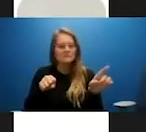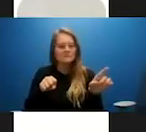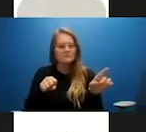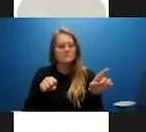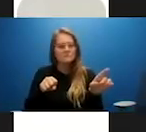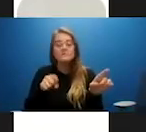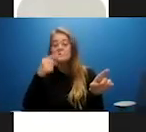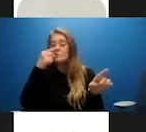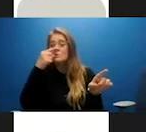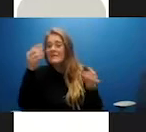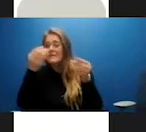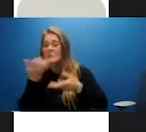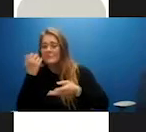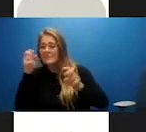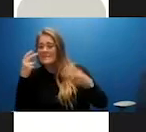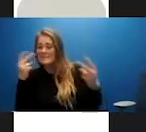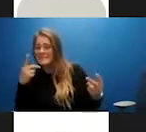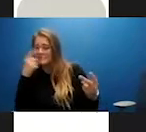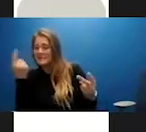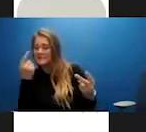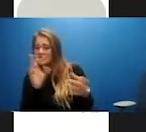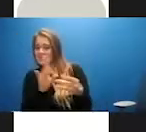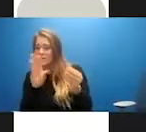Could someone let me know if the slides are visible to you?